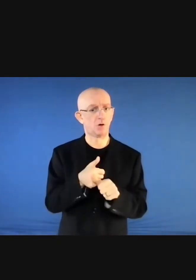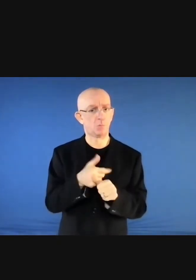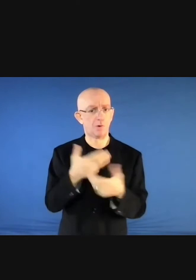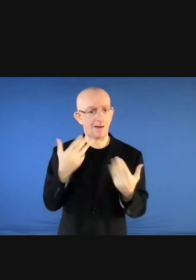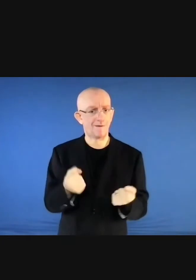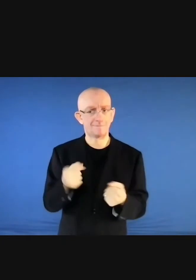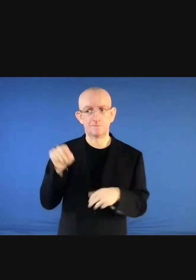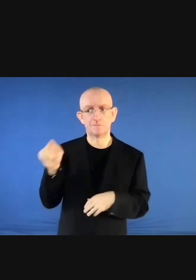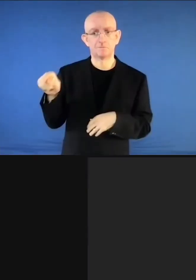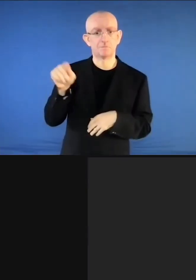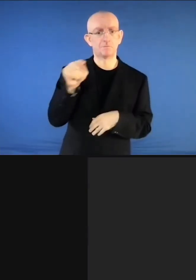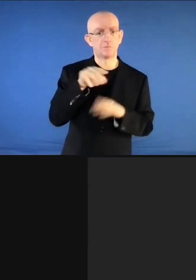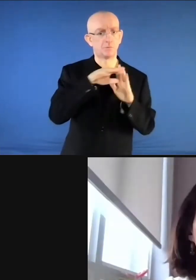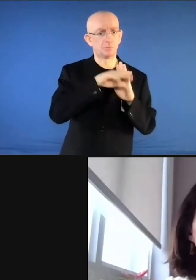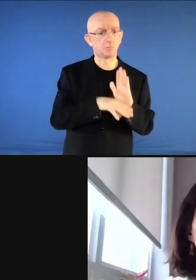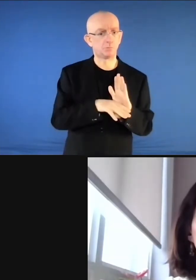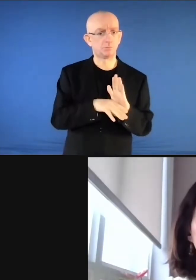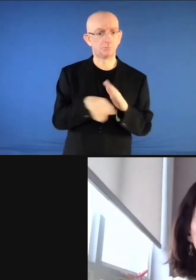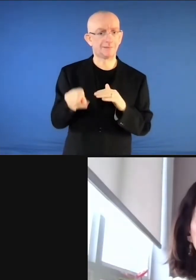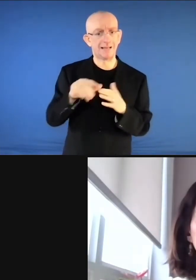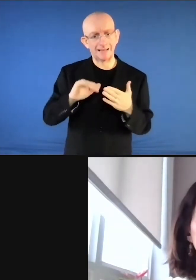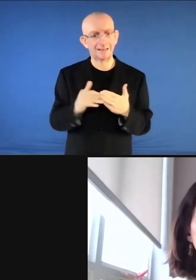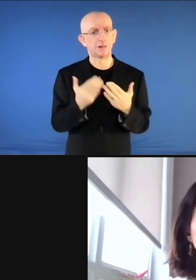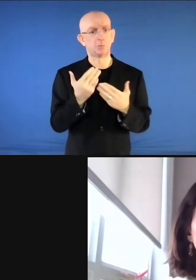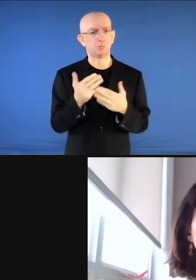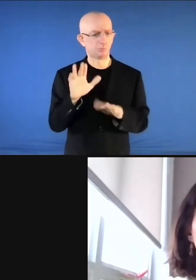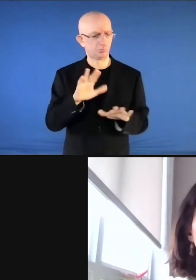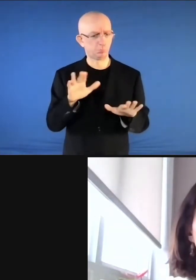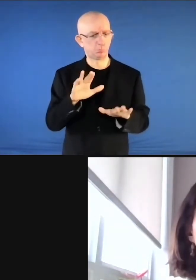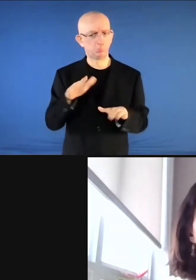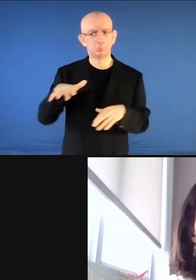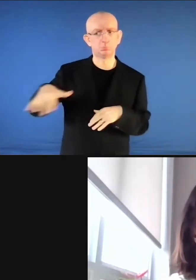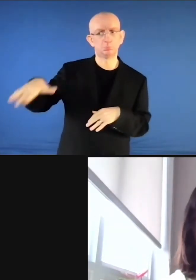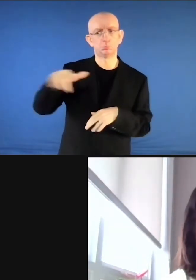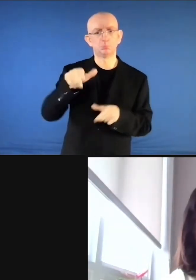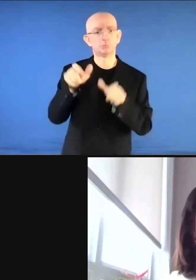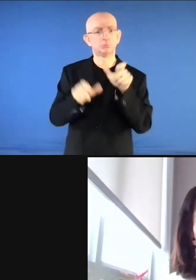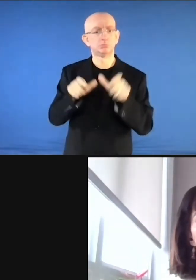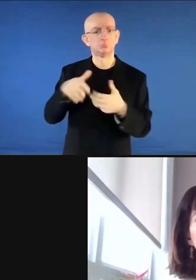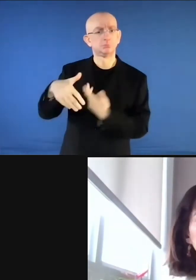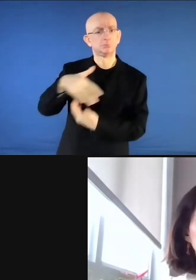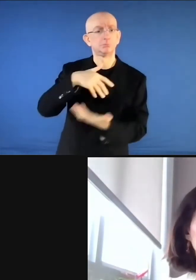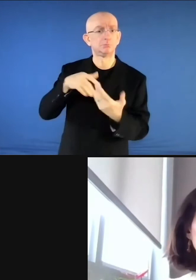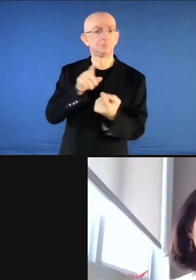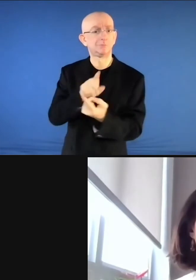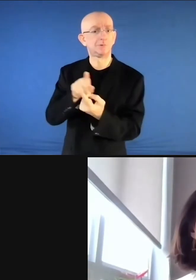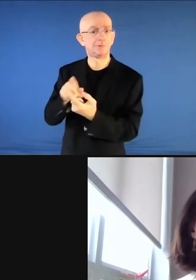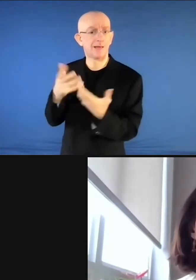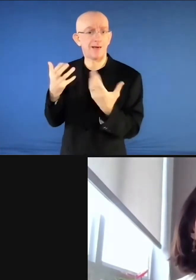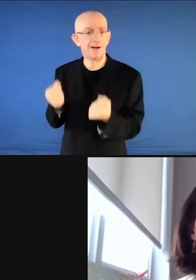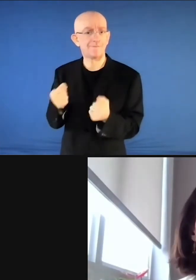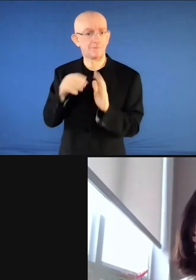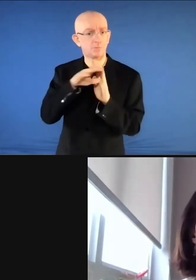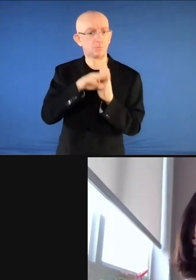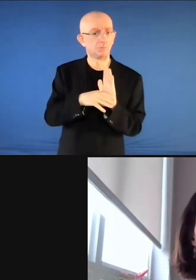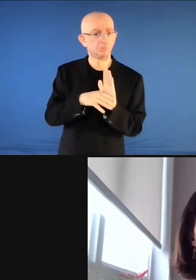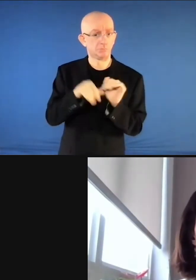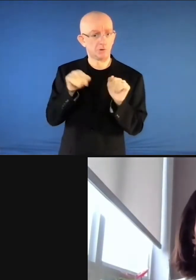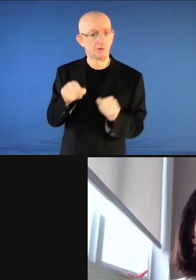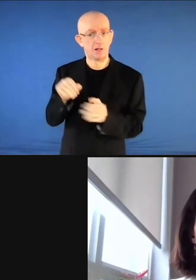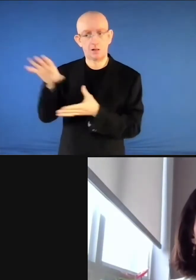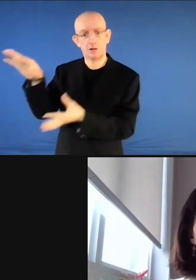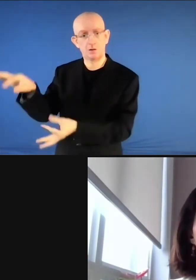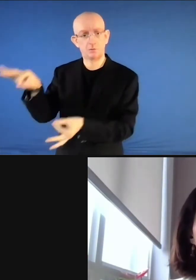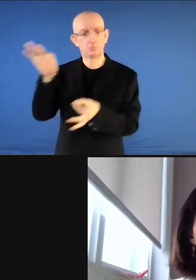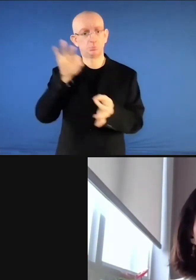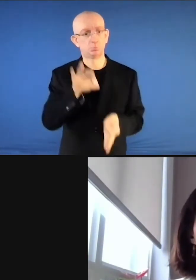Idil. You were previously the president of the Canadian Association for Refugee and Forced Migration Studies, and you were